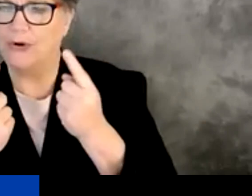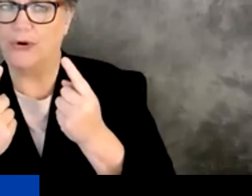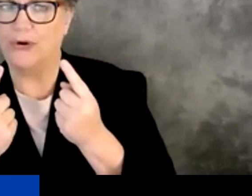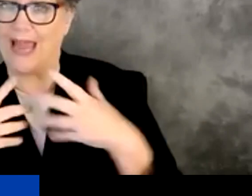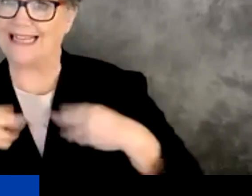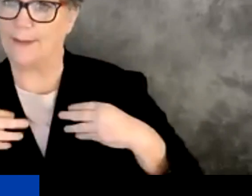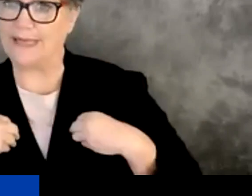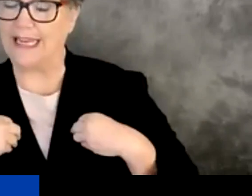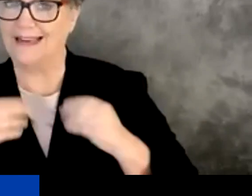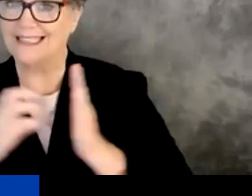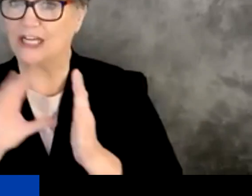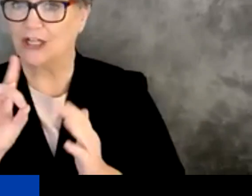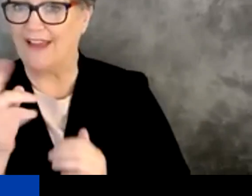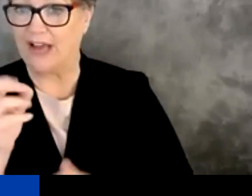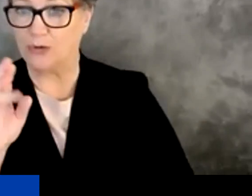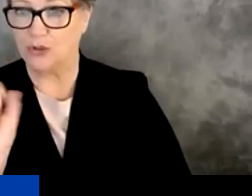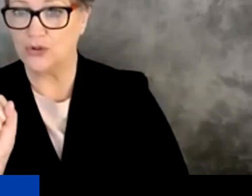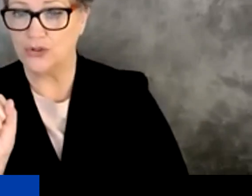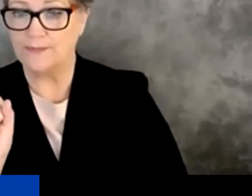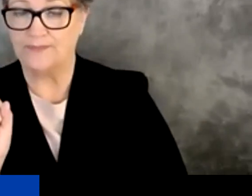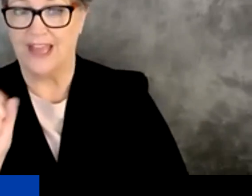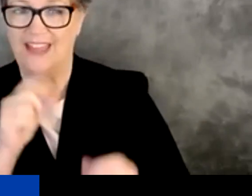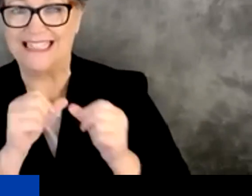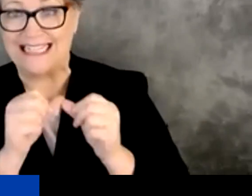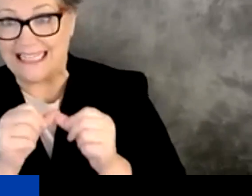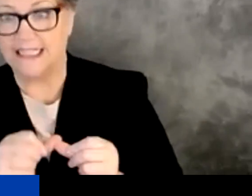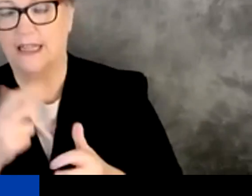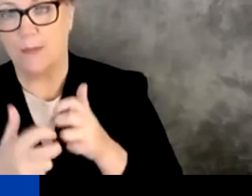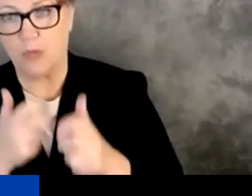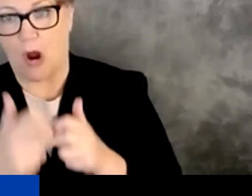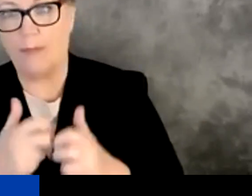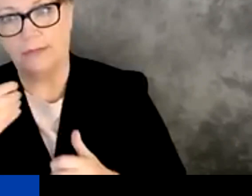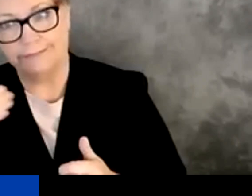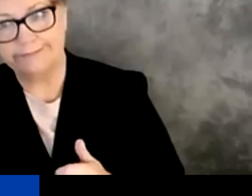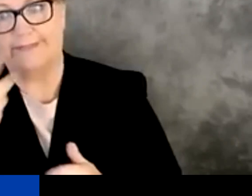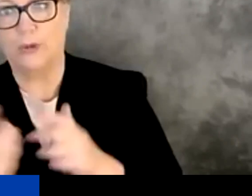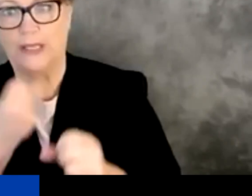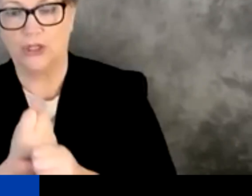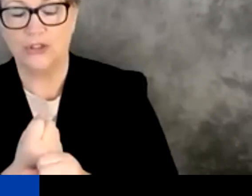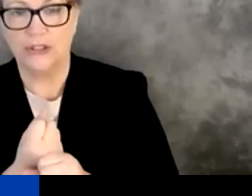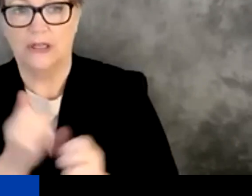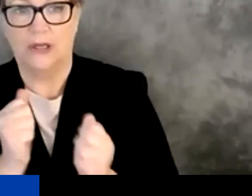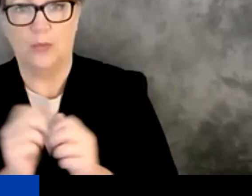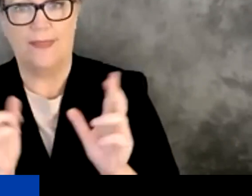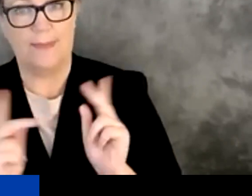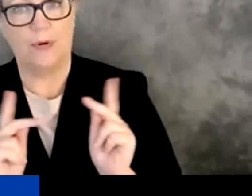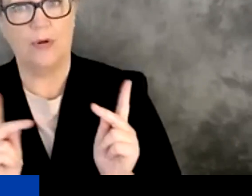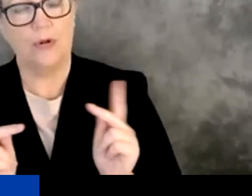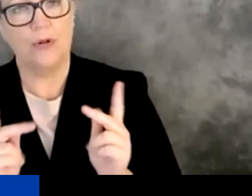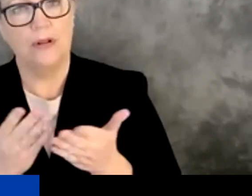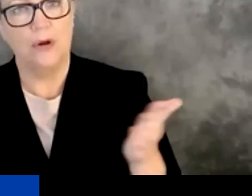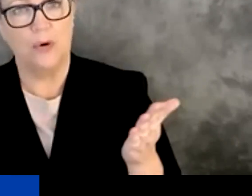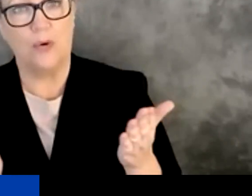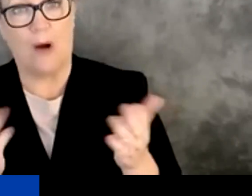accepting Section 8 vouchers. This has consistently been a problem over the last number of years with folks that are